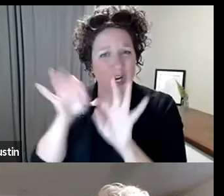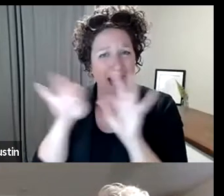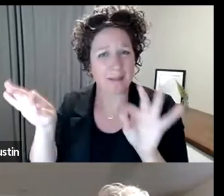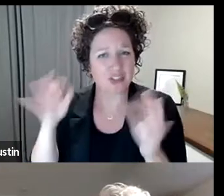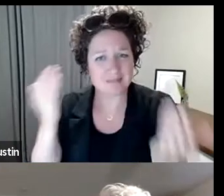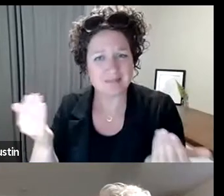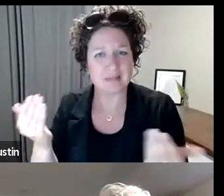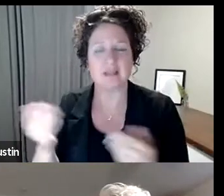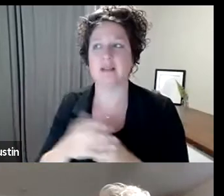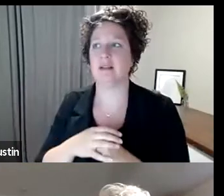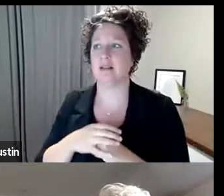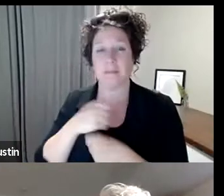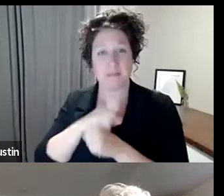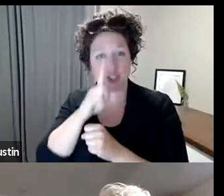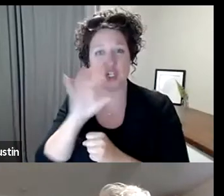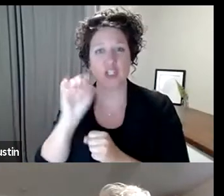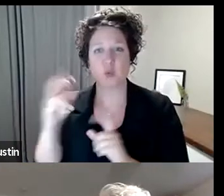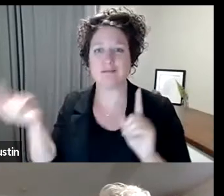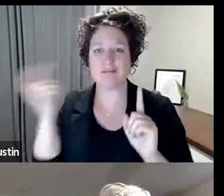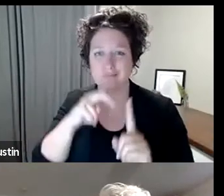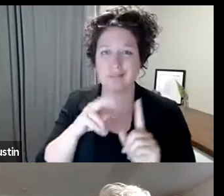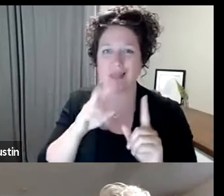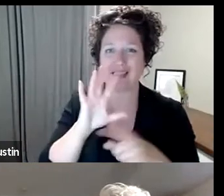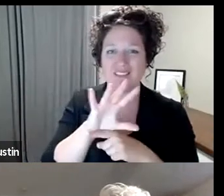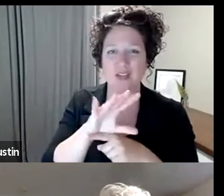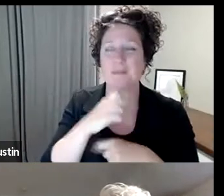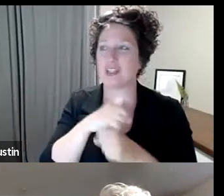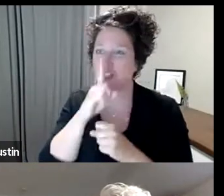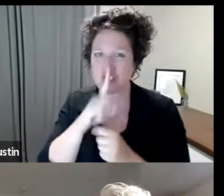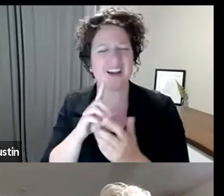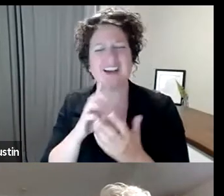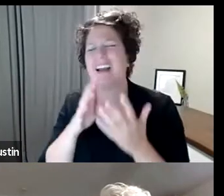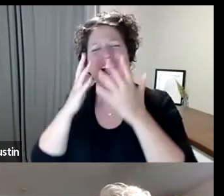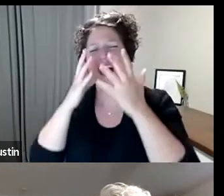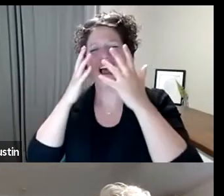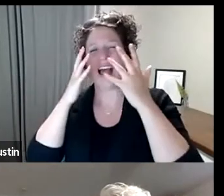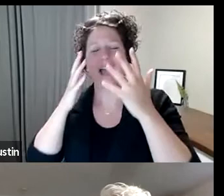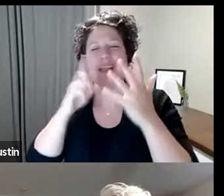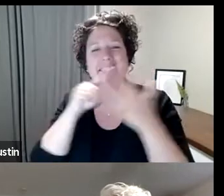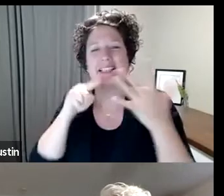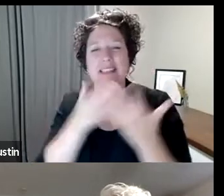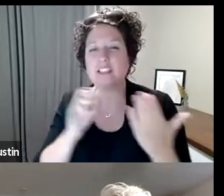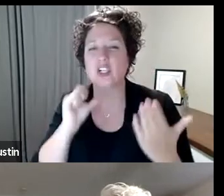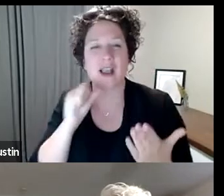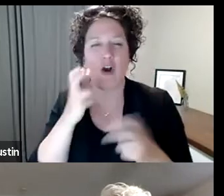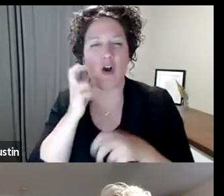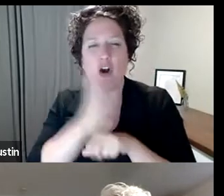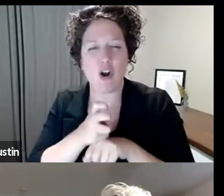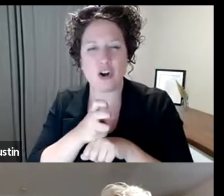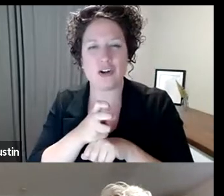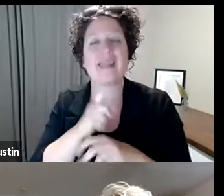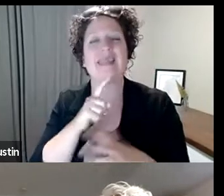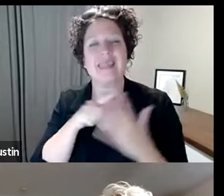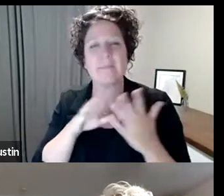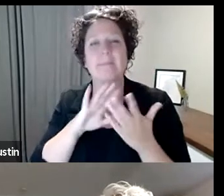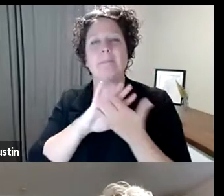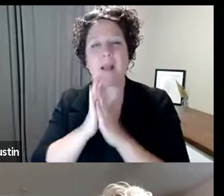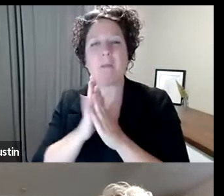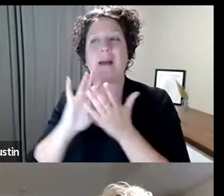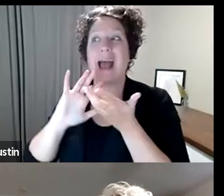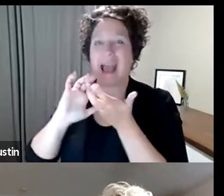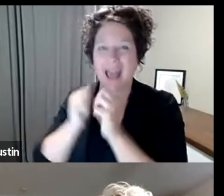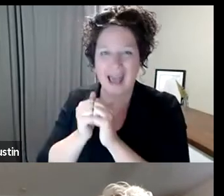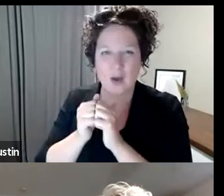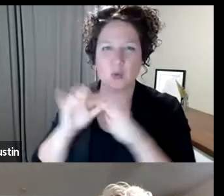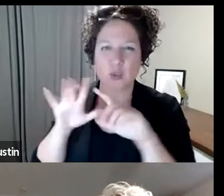Make sure that you correct those videos and they're saying the words that you want. These things are not hard. They become part of how you do things. They're not